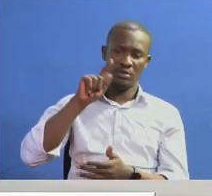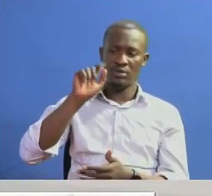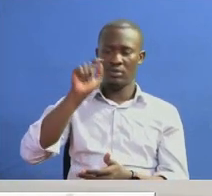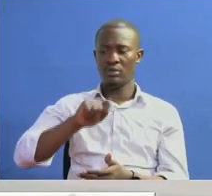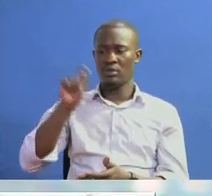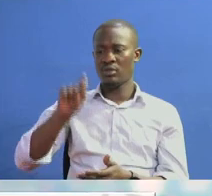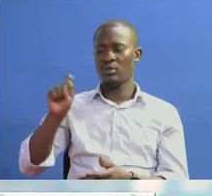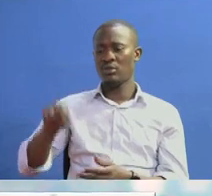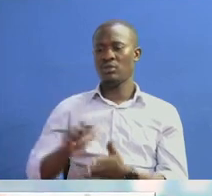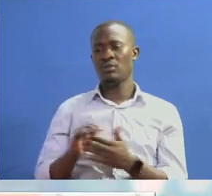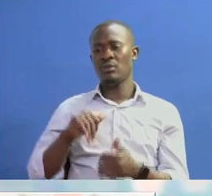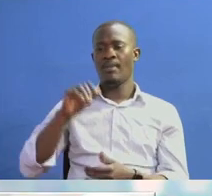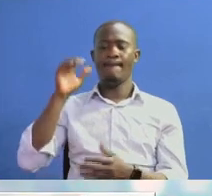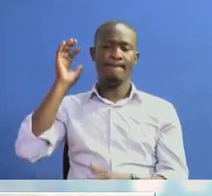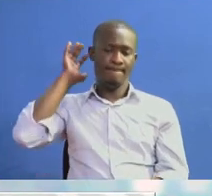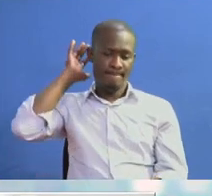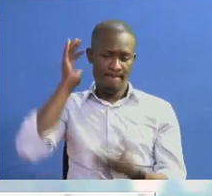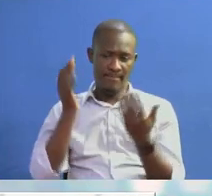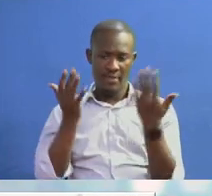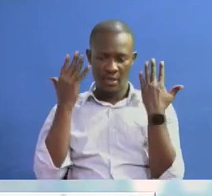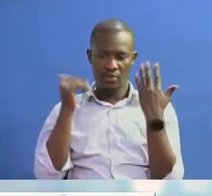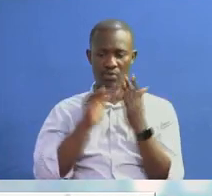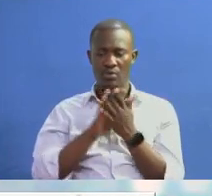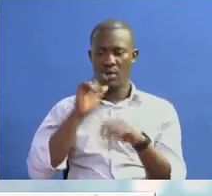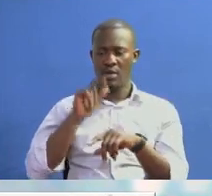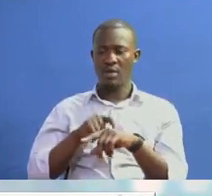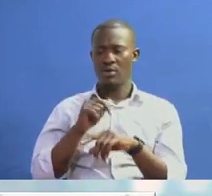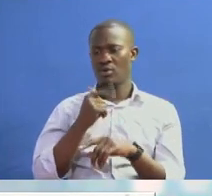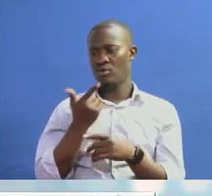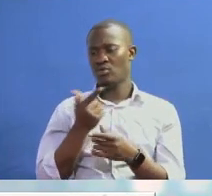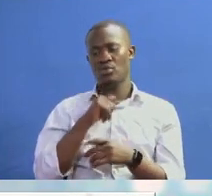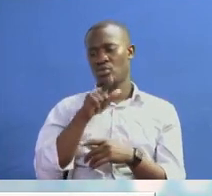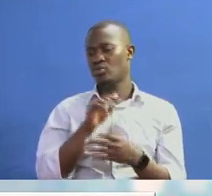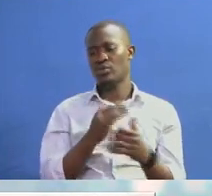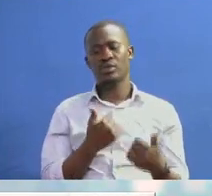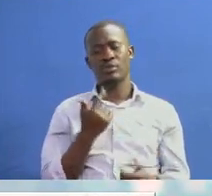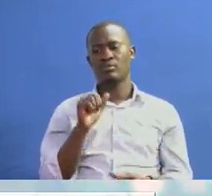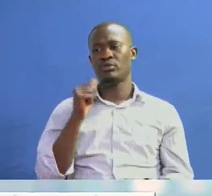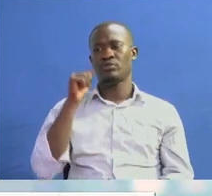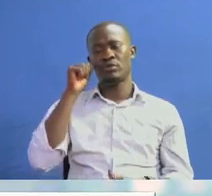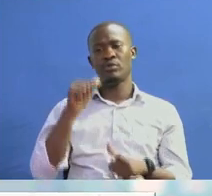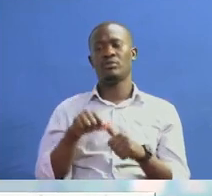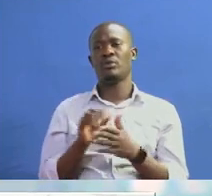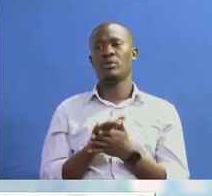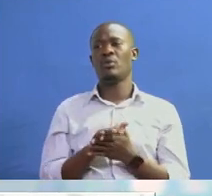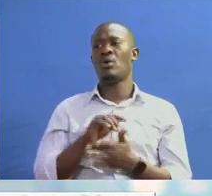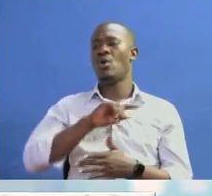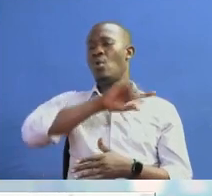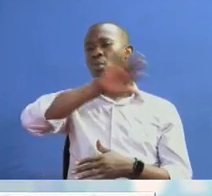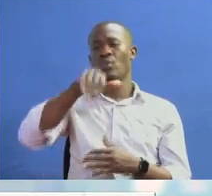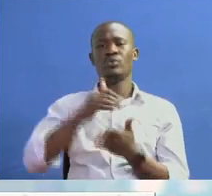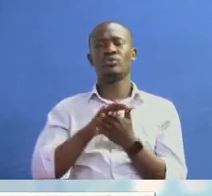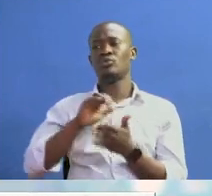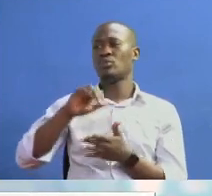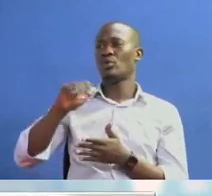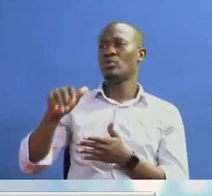Nithi, Meru, Embu. Yeah, so like those are the ones I can remember. So those counties